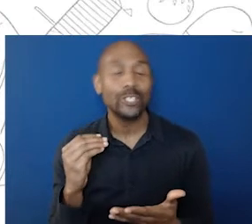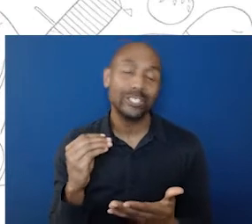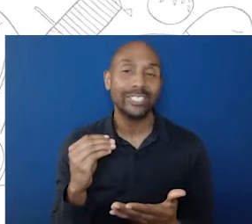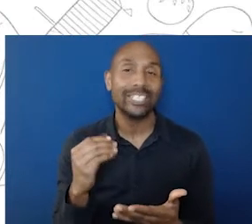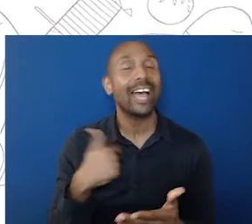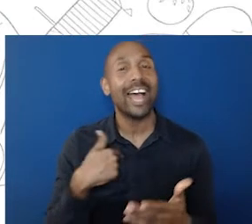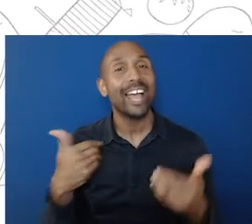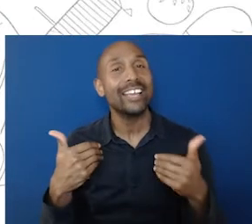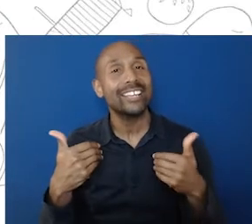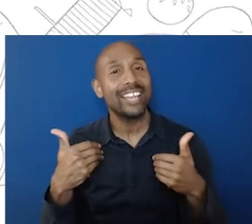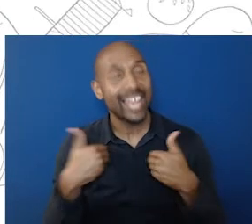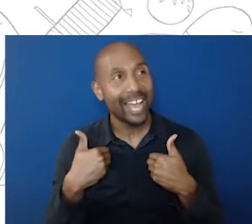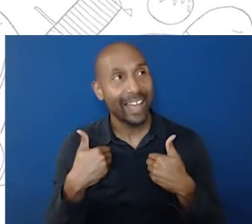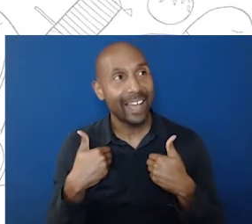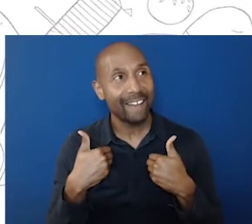I have